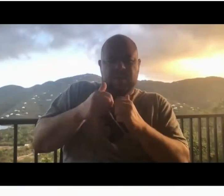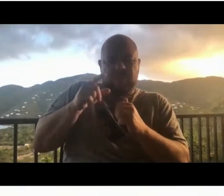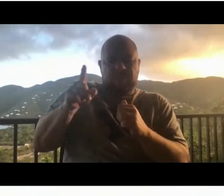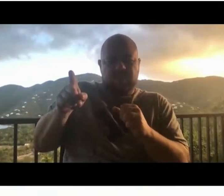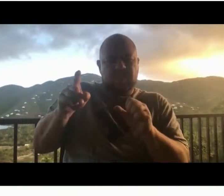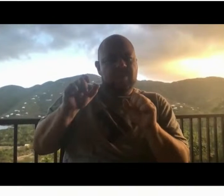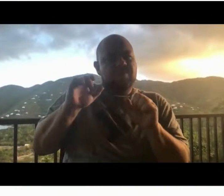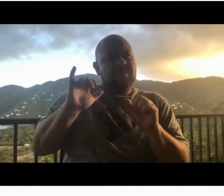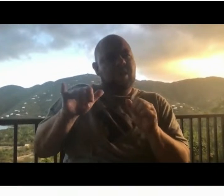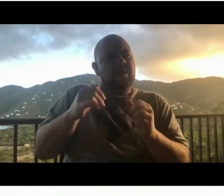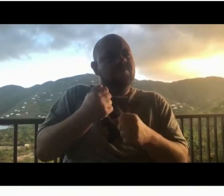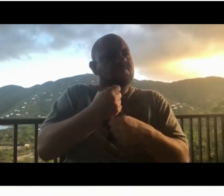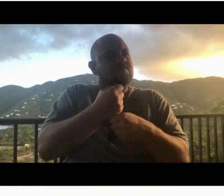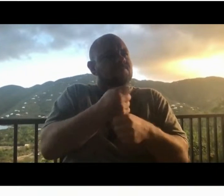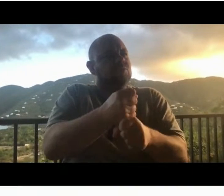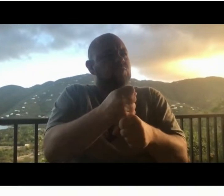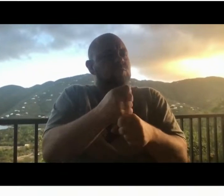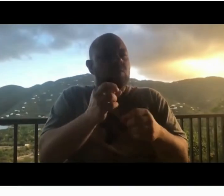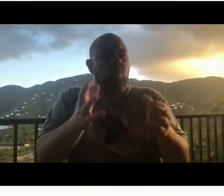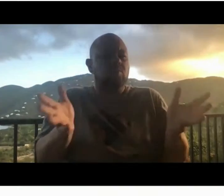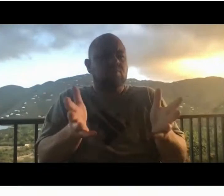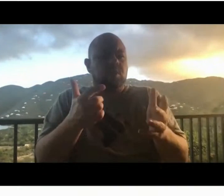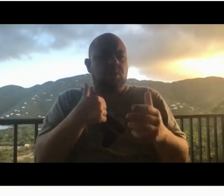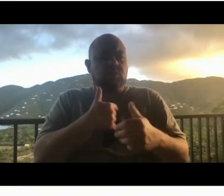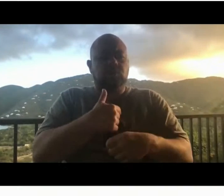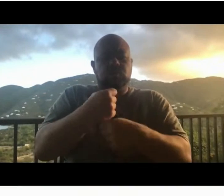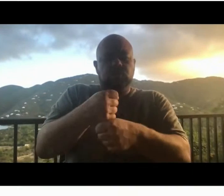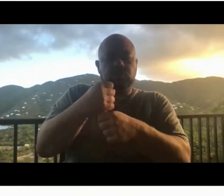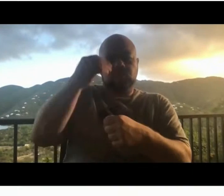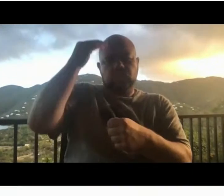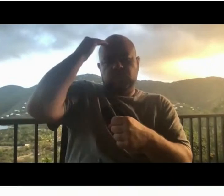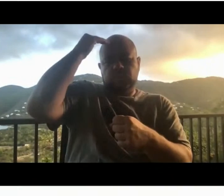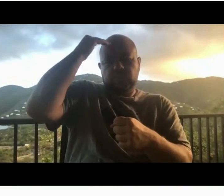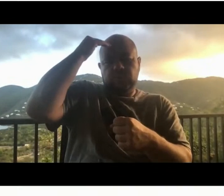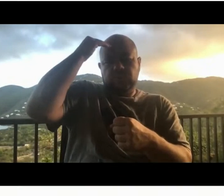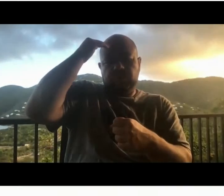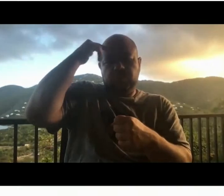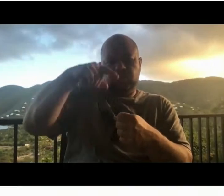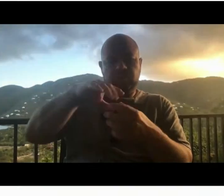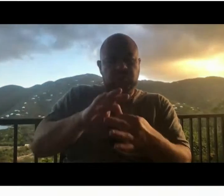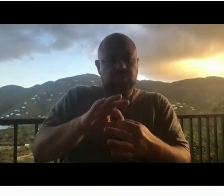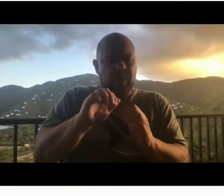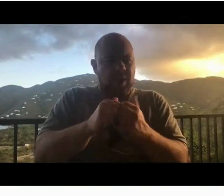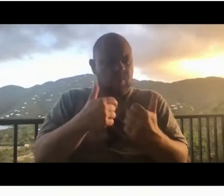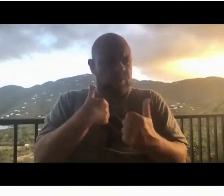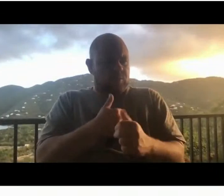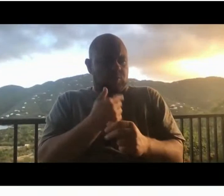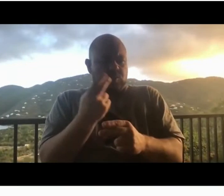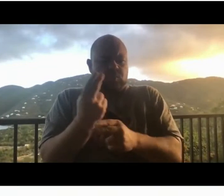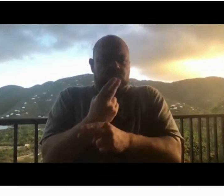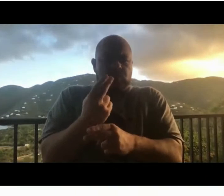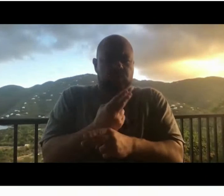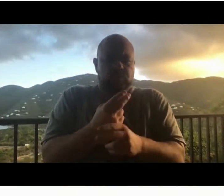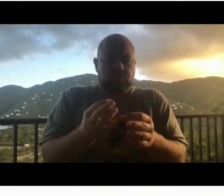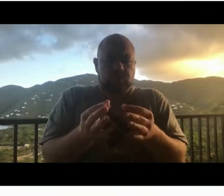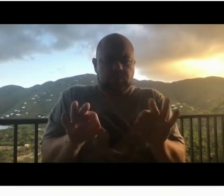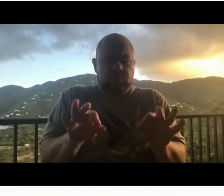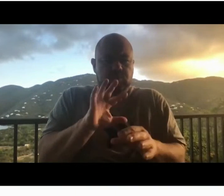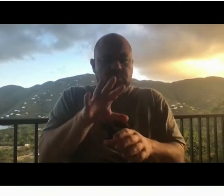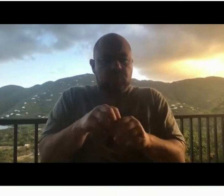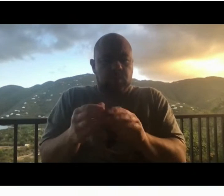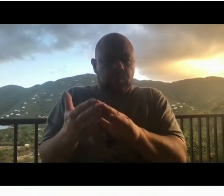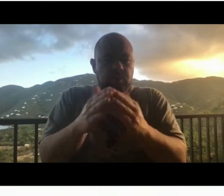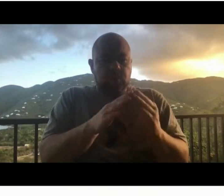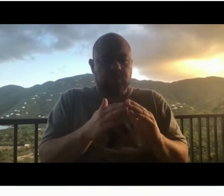way of being, right? How do we encourage disabled folks to share their knowledge about how they